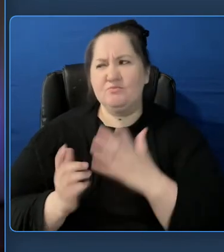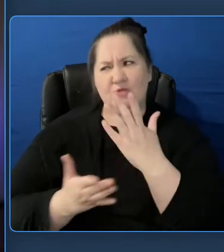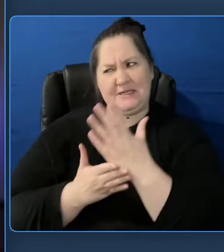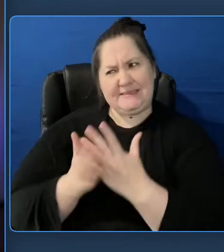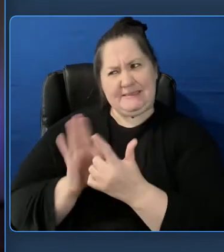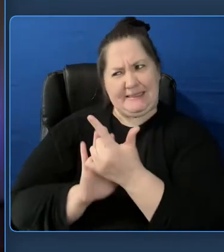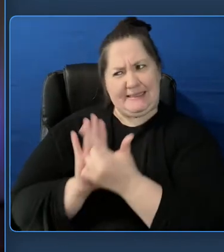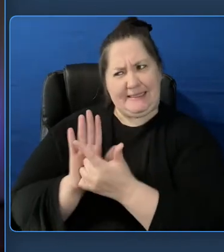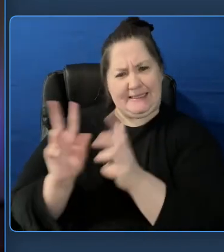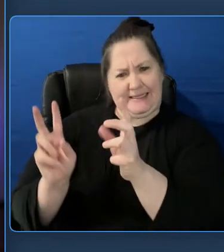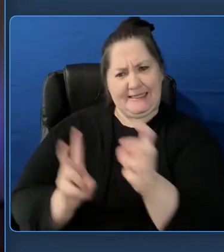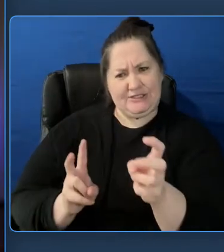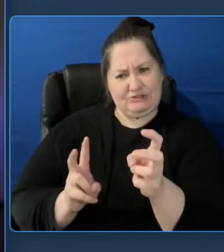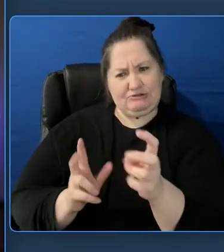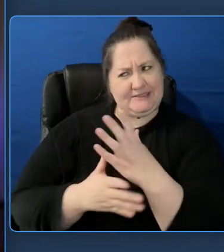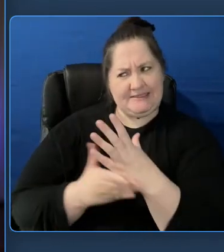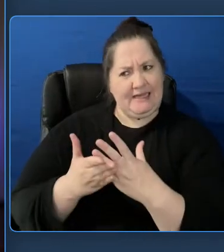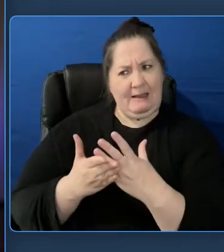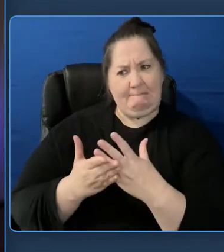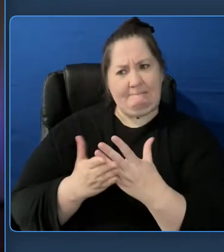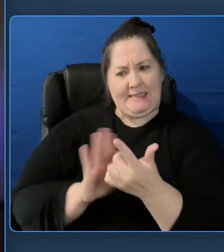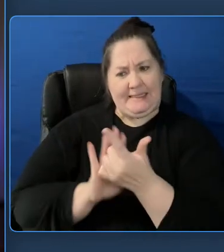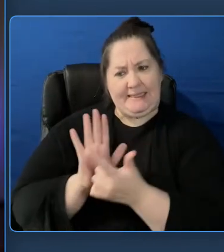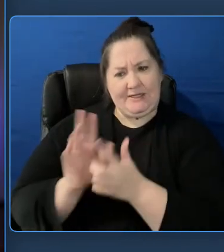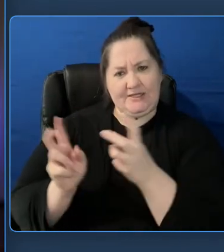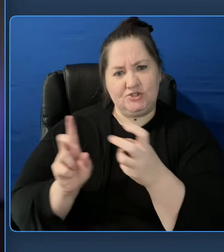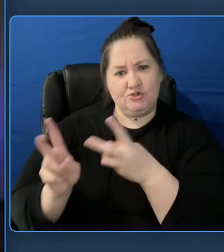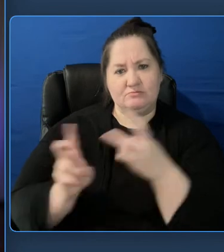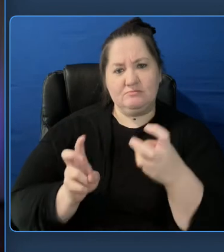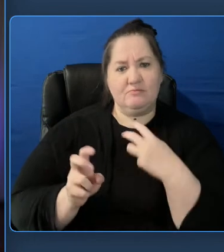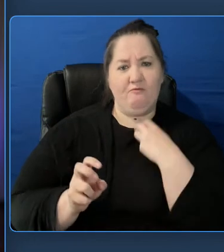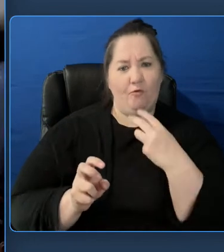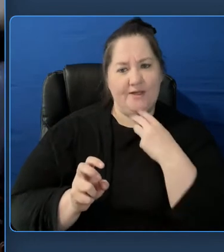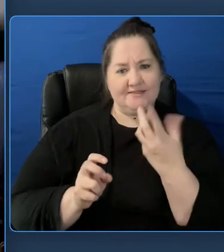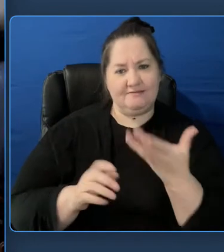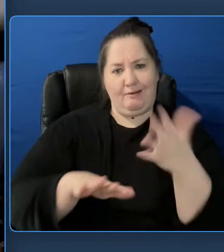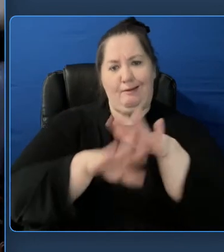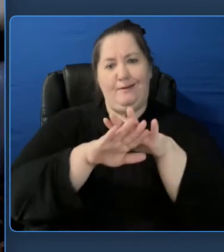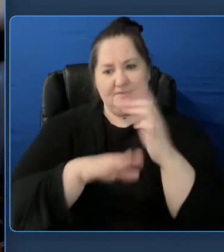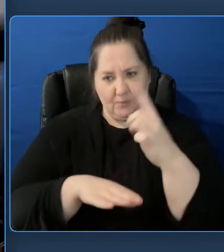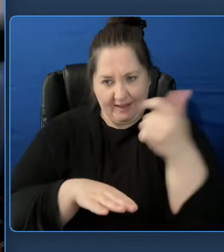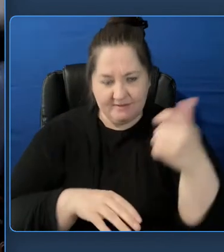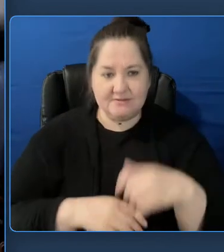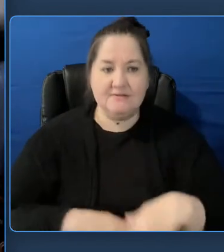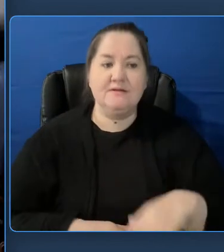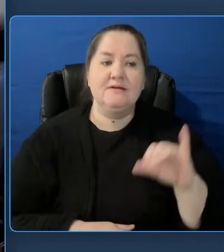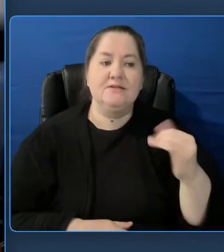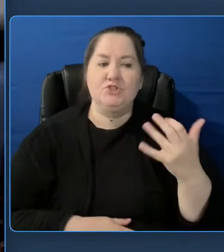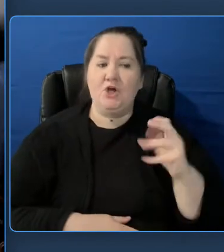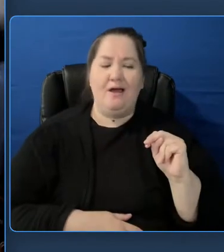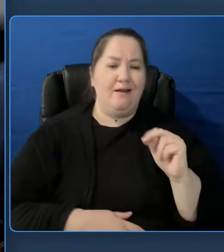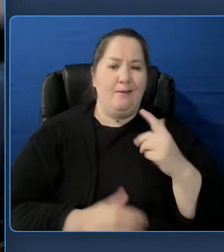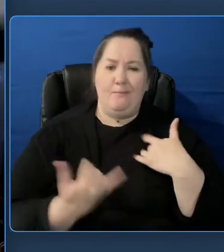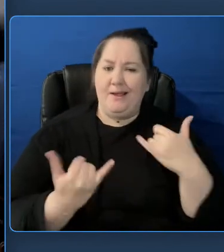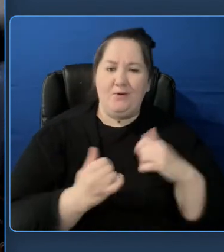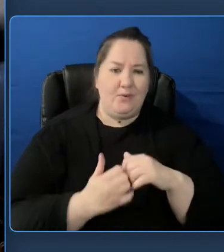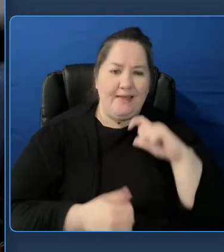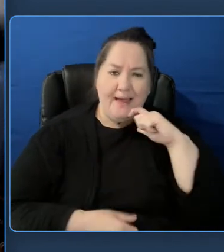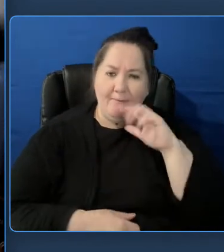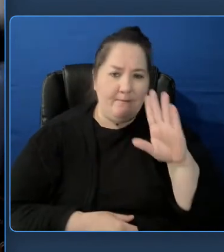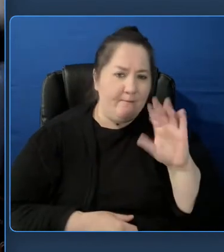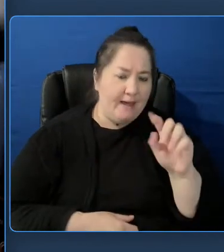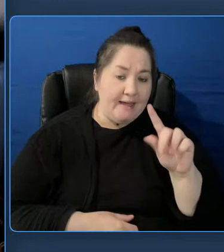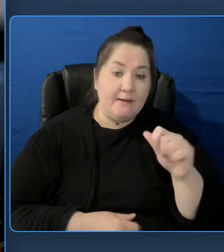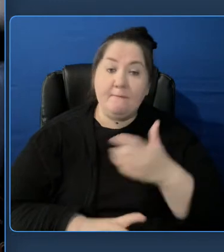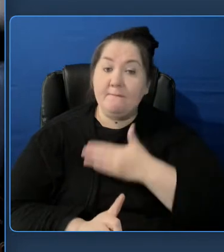Absolutely. There's probably some form of legal issue there. John Prado? Yeah, I haven't played with the Apple beta yet, but the